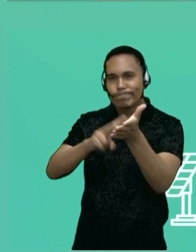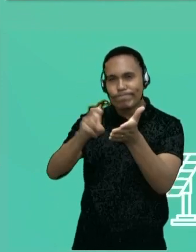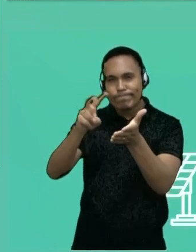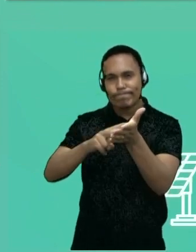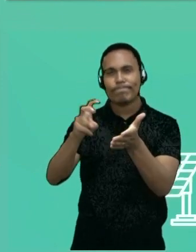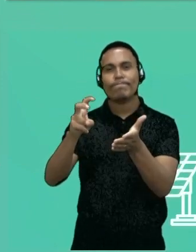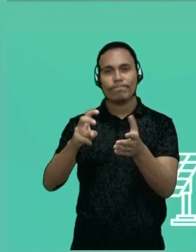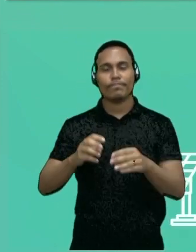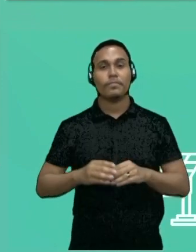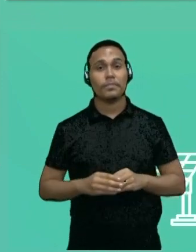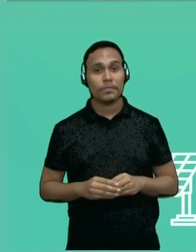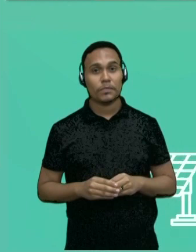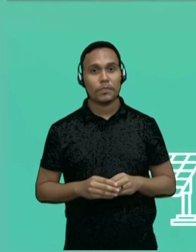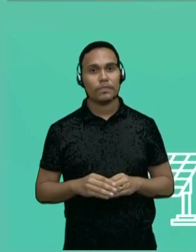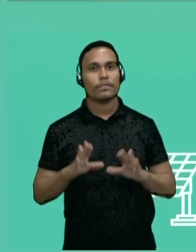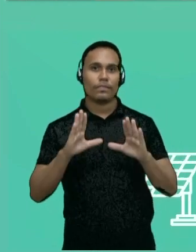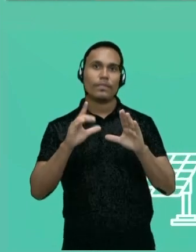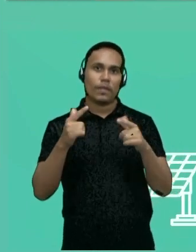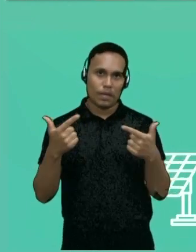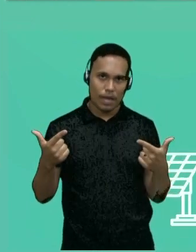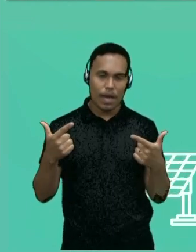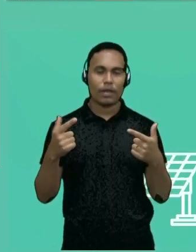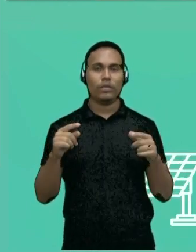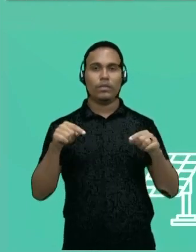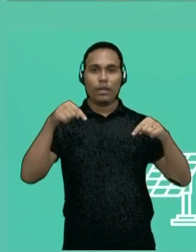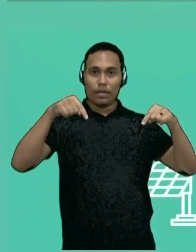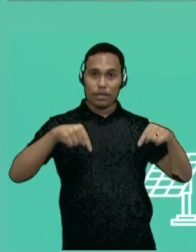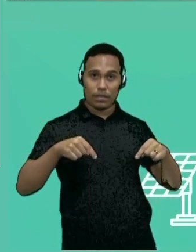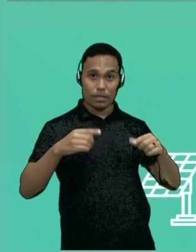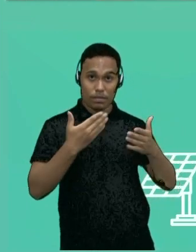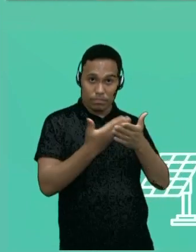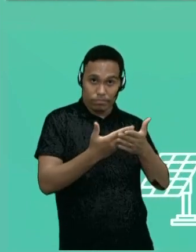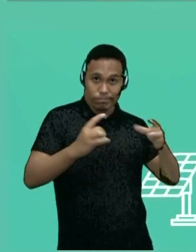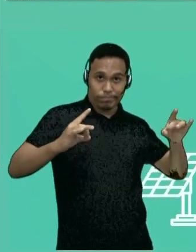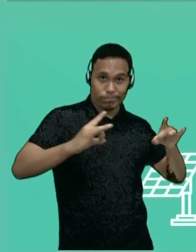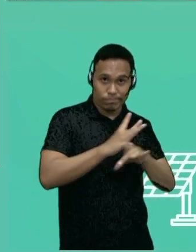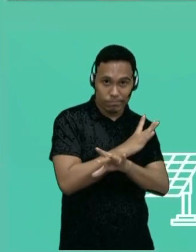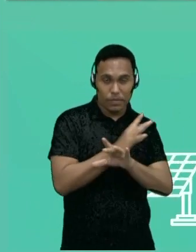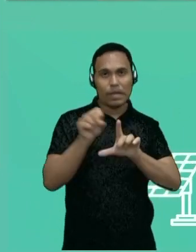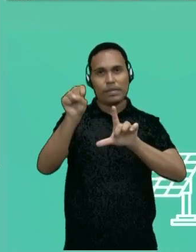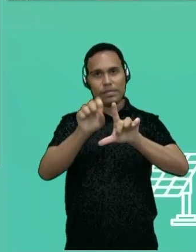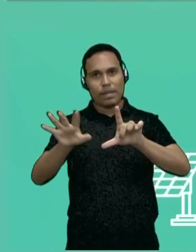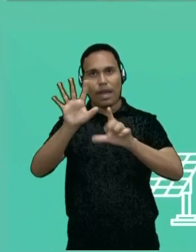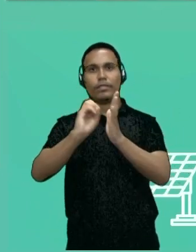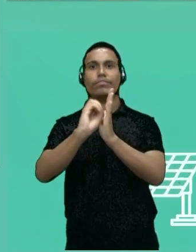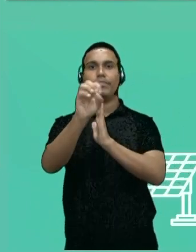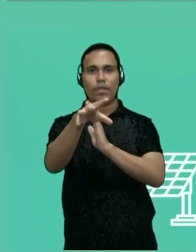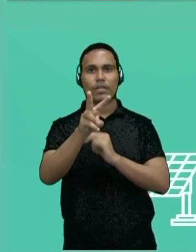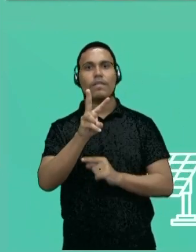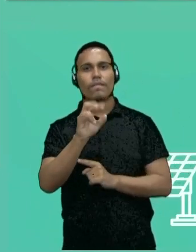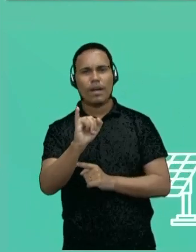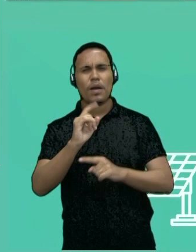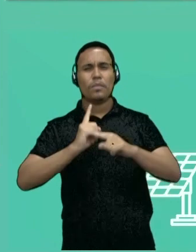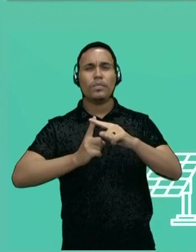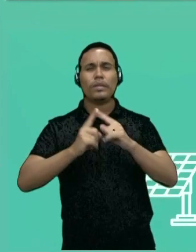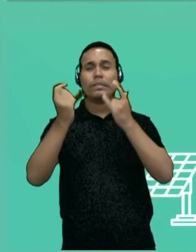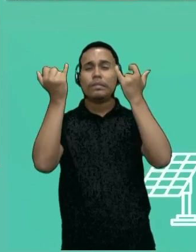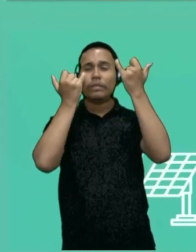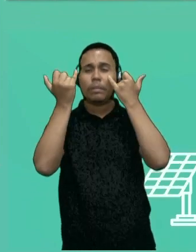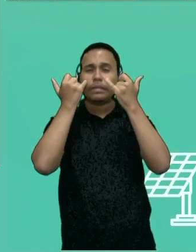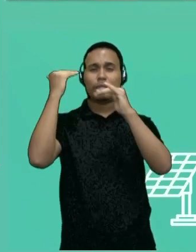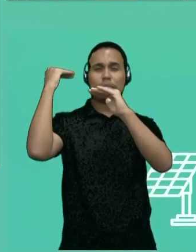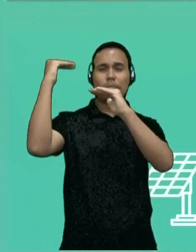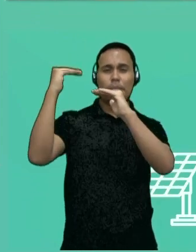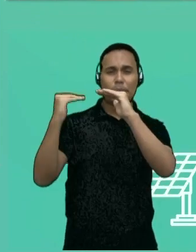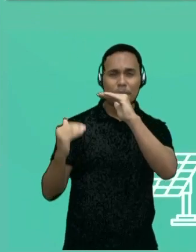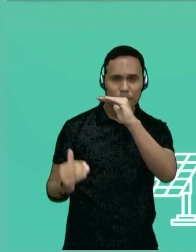slides with you afterwards, and you can click your way through the individual links that I have left for you here. But Some of the generation technologies providers we